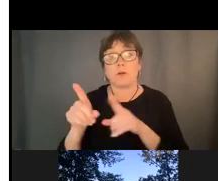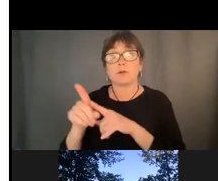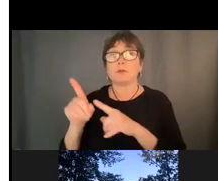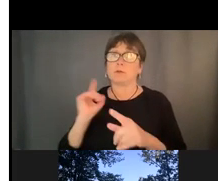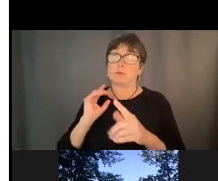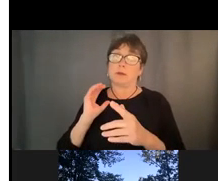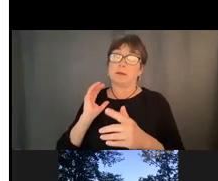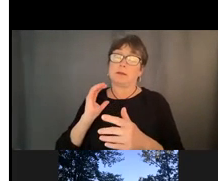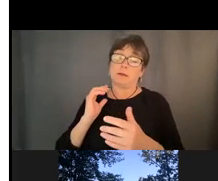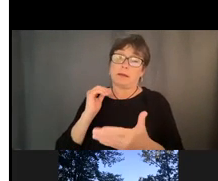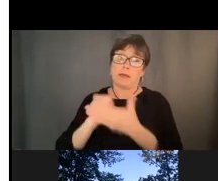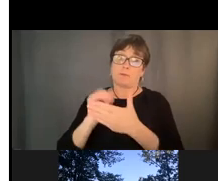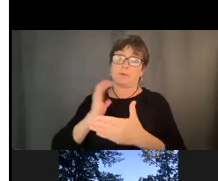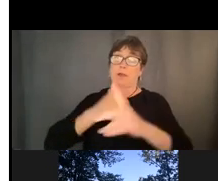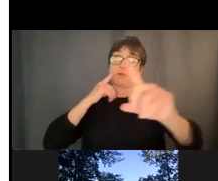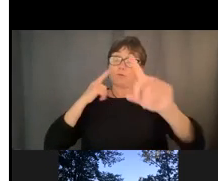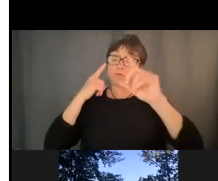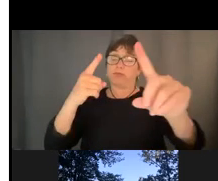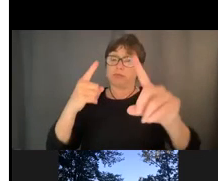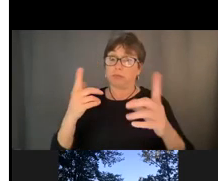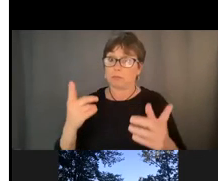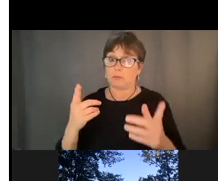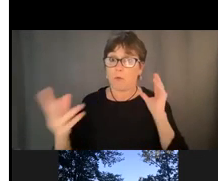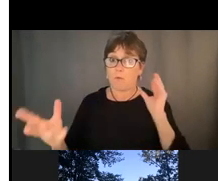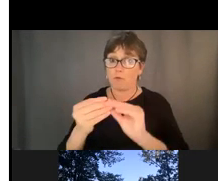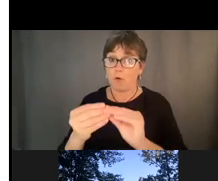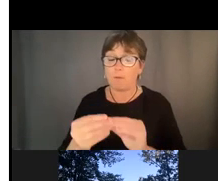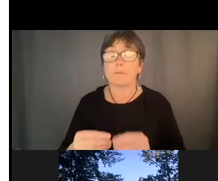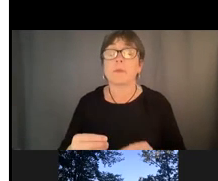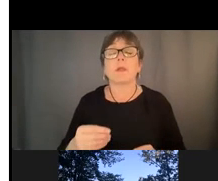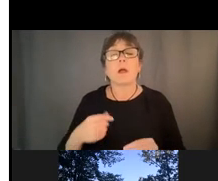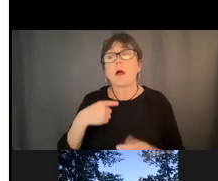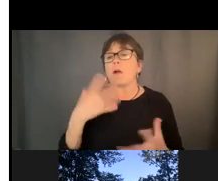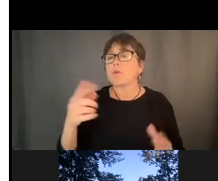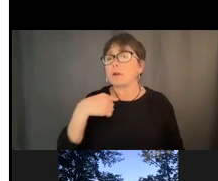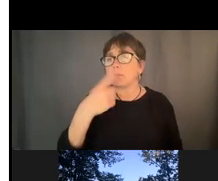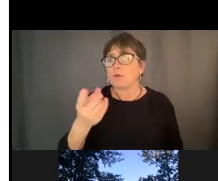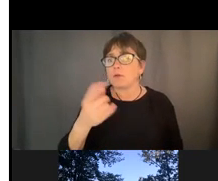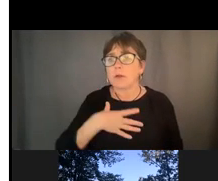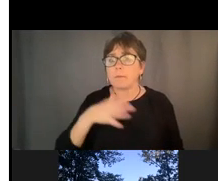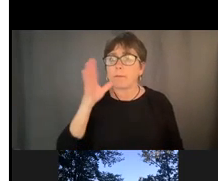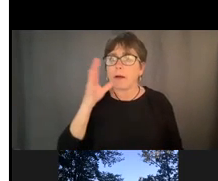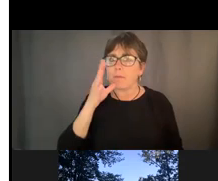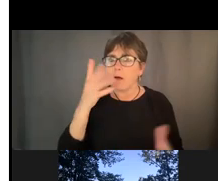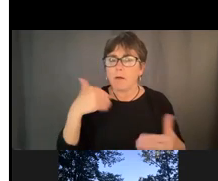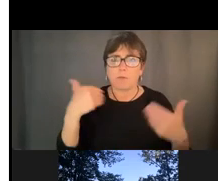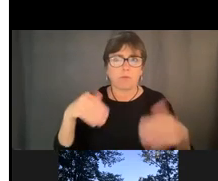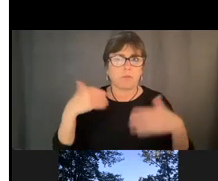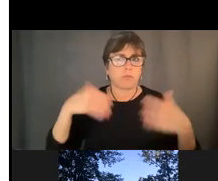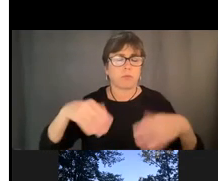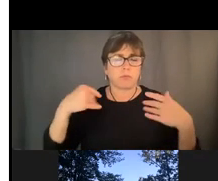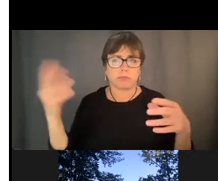beginning that my mom was the beneficiary of the work of parent centers and parent-driven